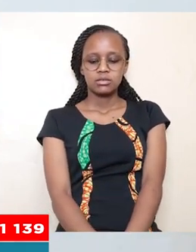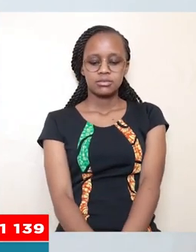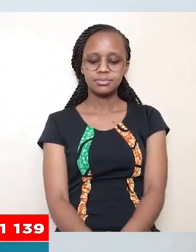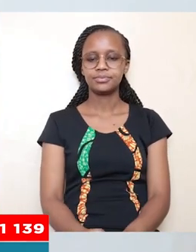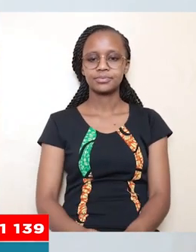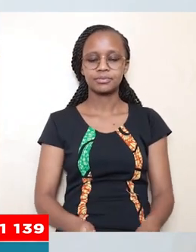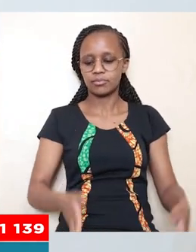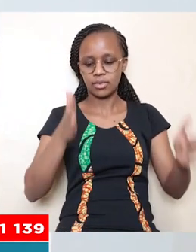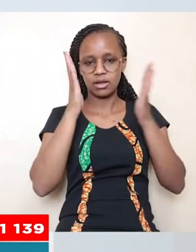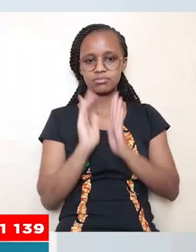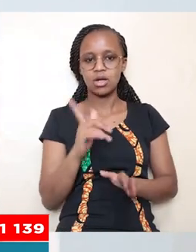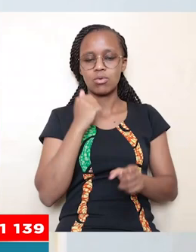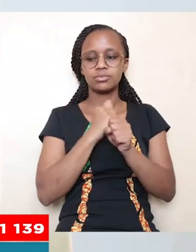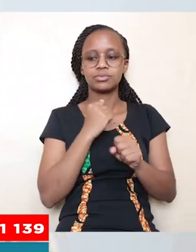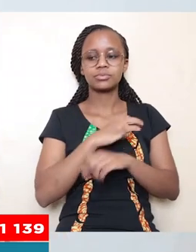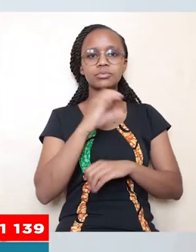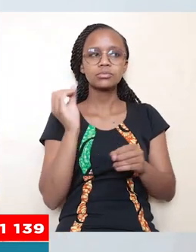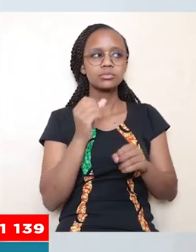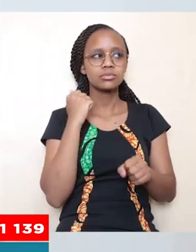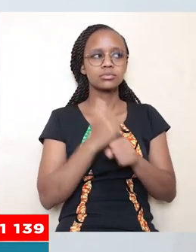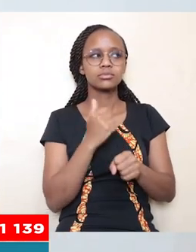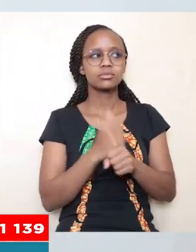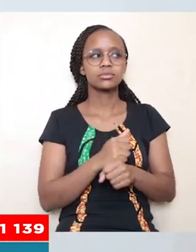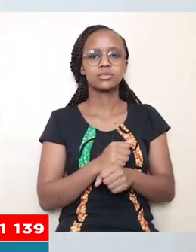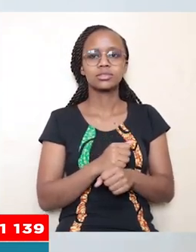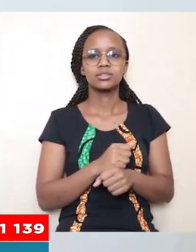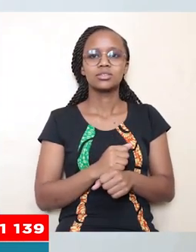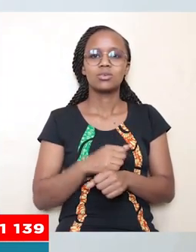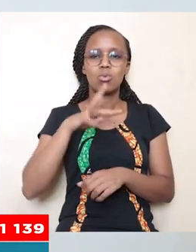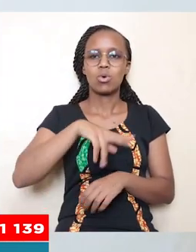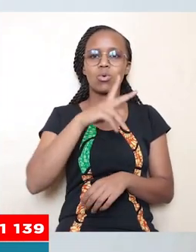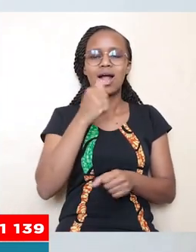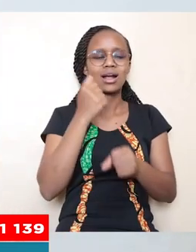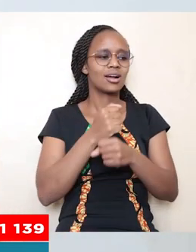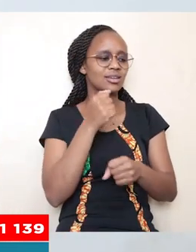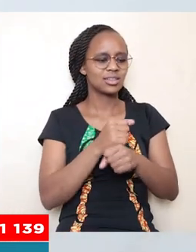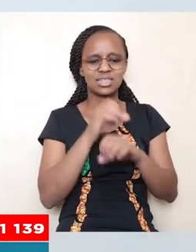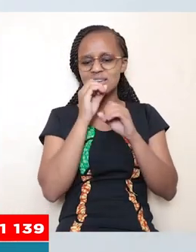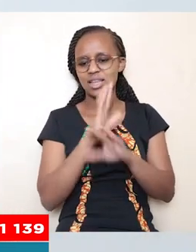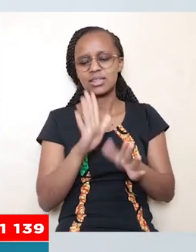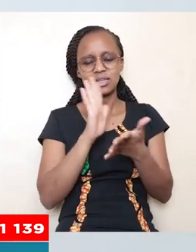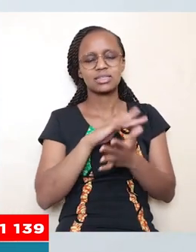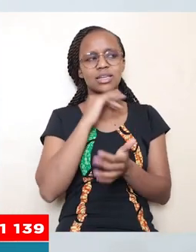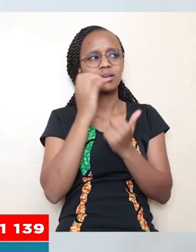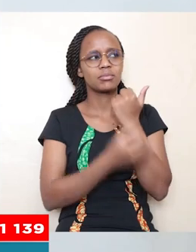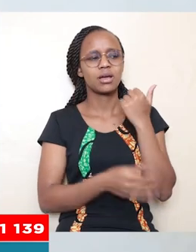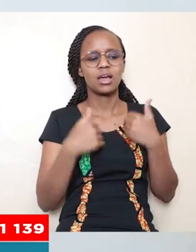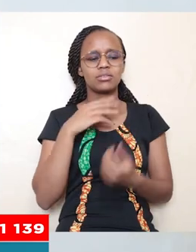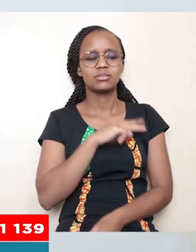Mtu mwenye hakufanya kazi, kazi yake tulikuwa kupeperisho suruari hii dunia, doing nothing and dying poor